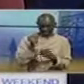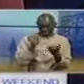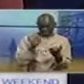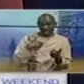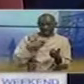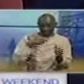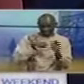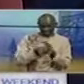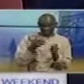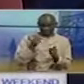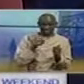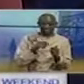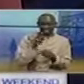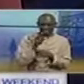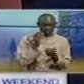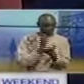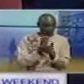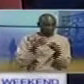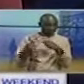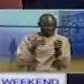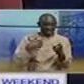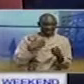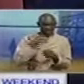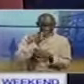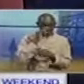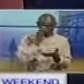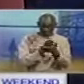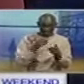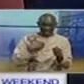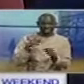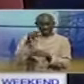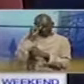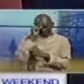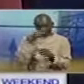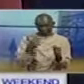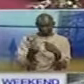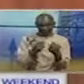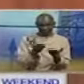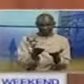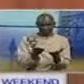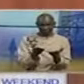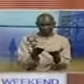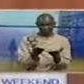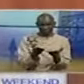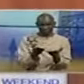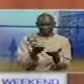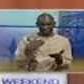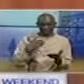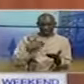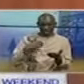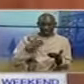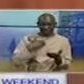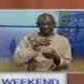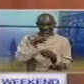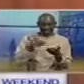Omando has details on this looming battle between the judiciary and government. We believe in the principles of natural